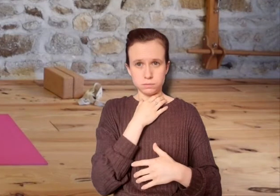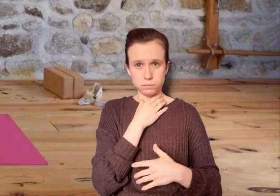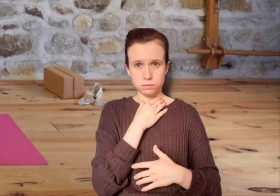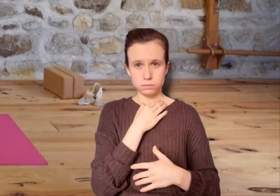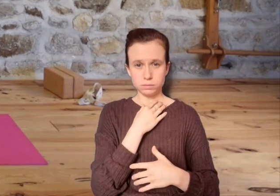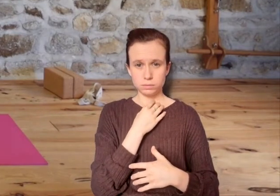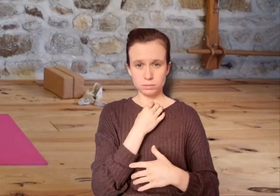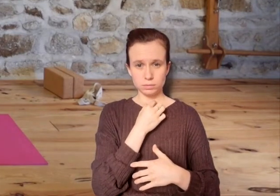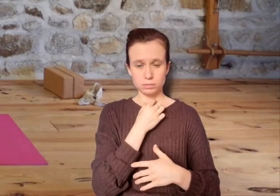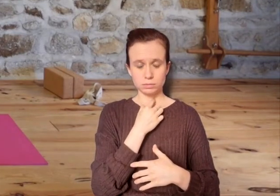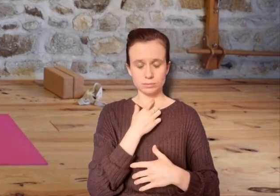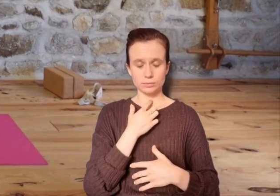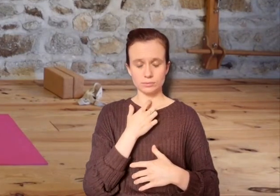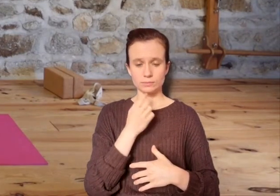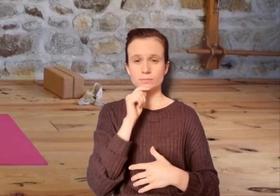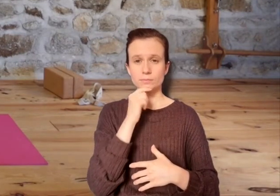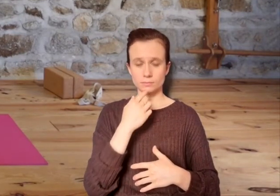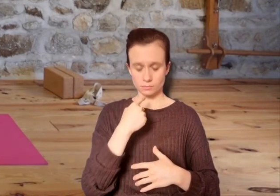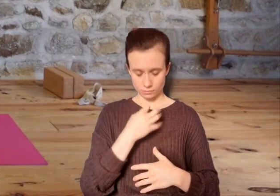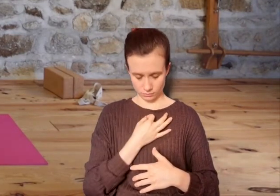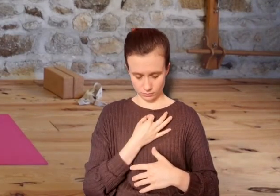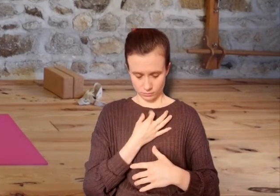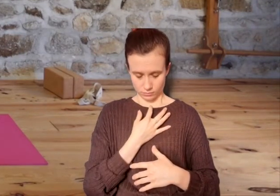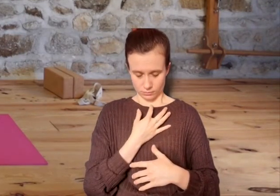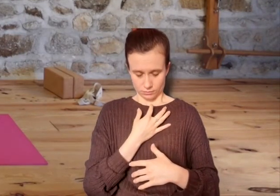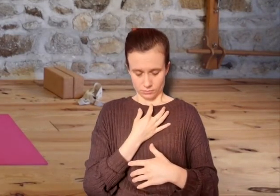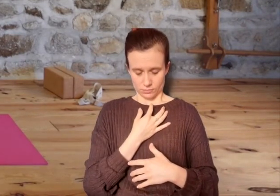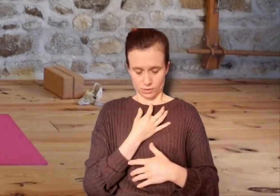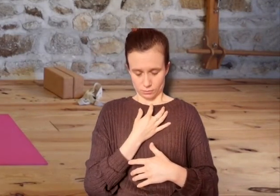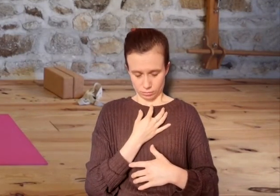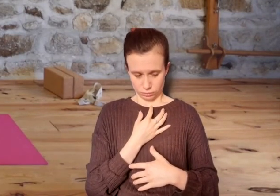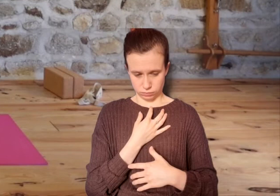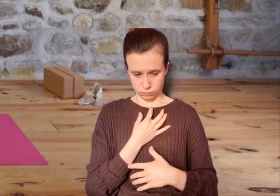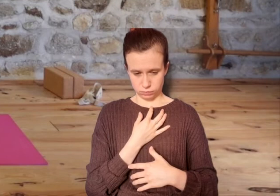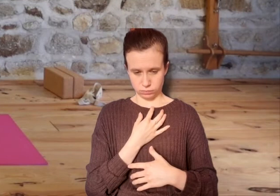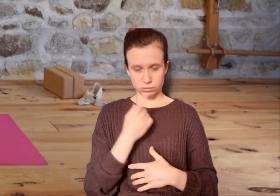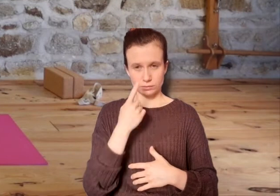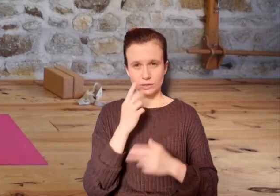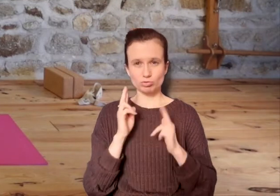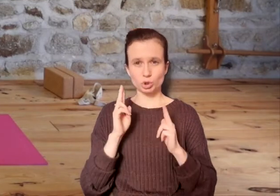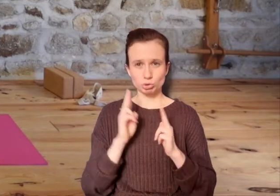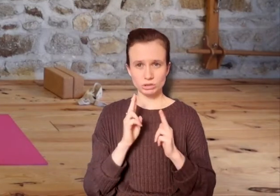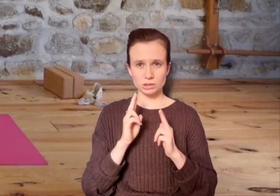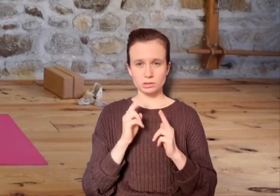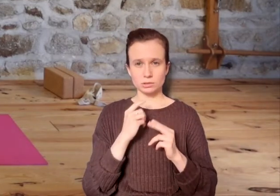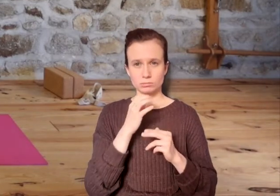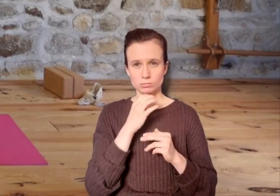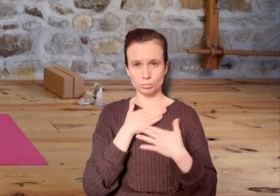your chest nice and high. You're going to pull your chin to your chest. You can hear it restrict my breath and my voice.